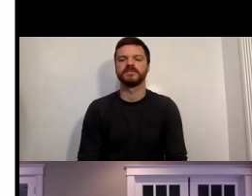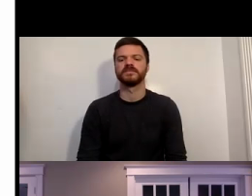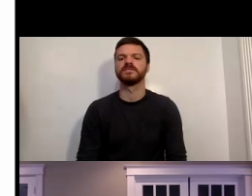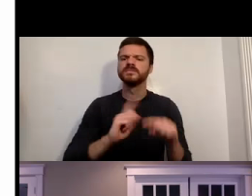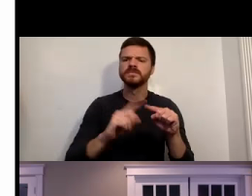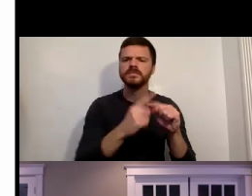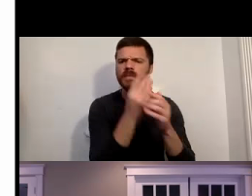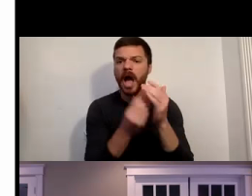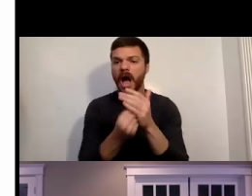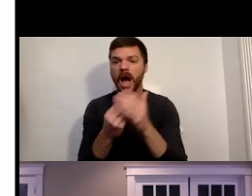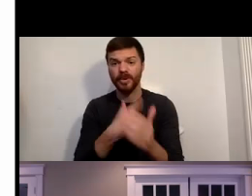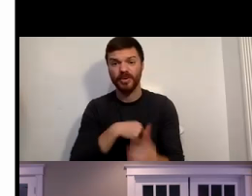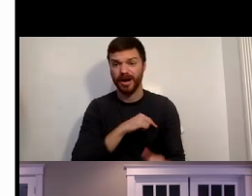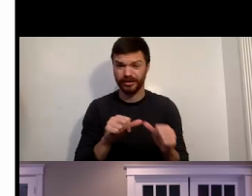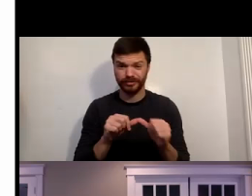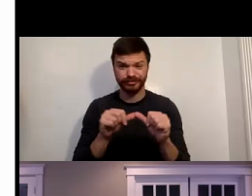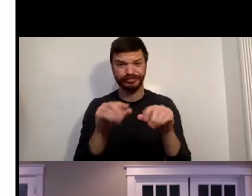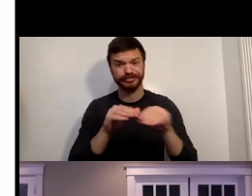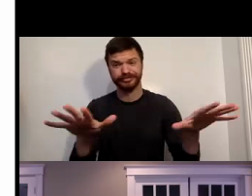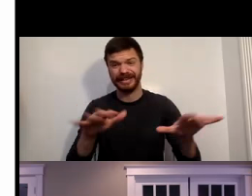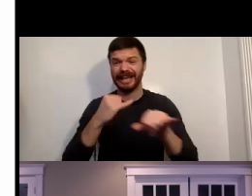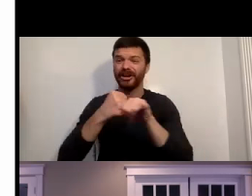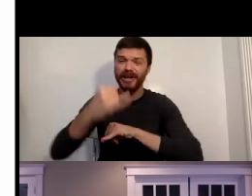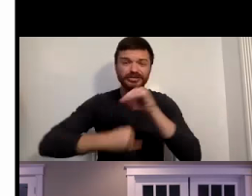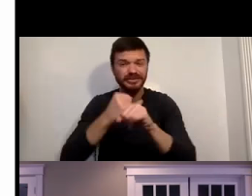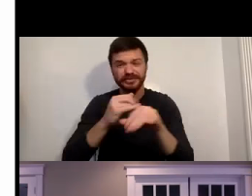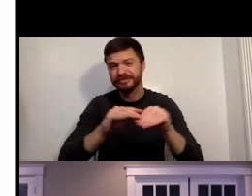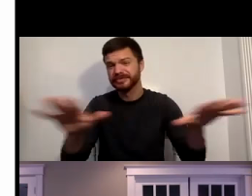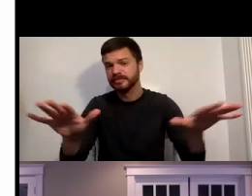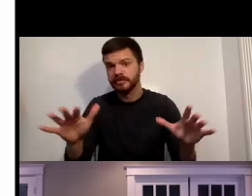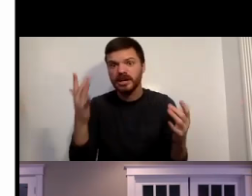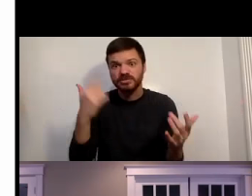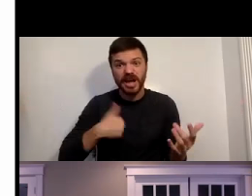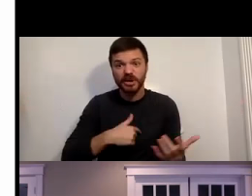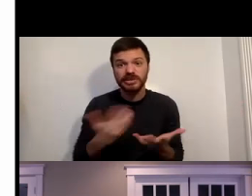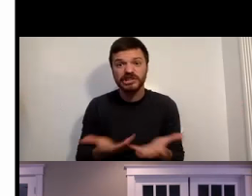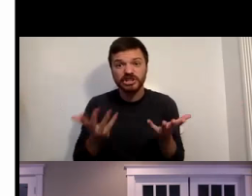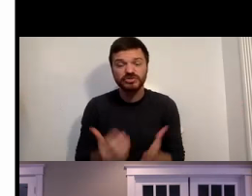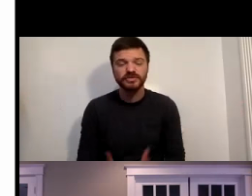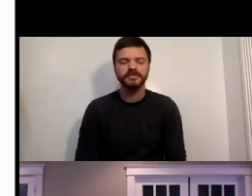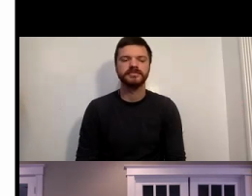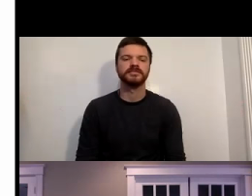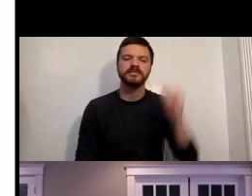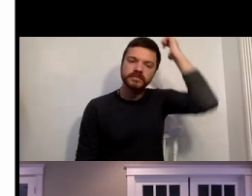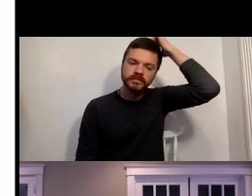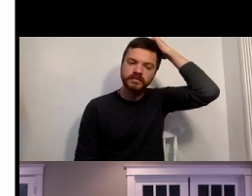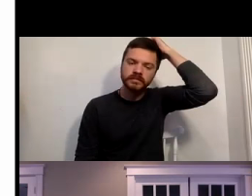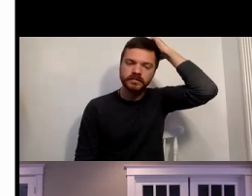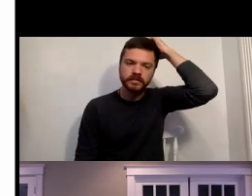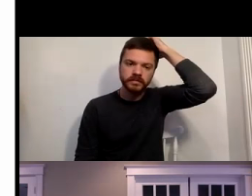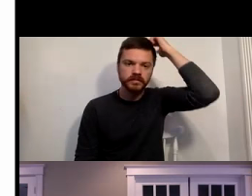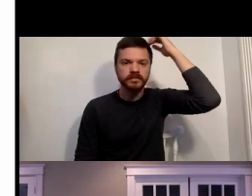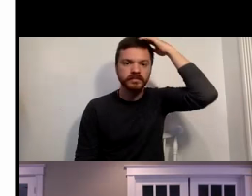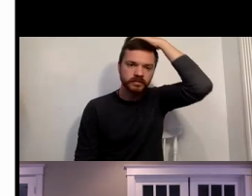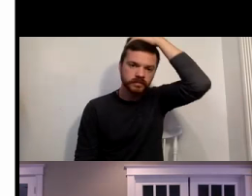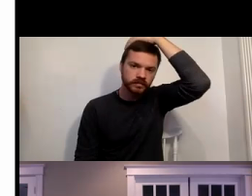quality persist internationally today. And I think that's largely why all of us are here. And one of the reasons that we see these